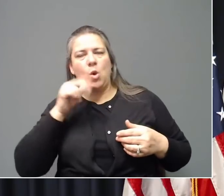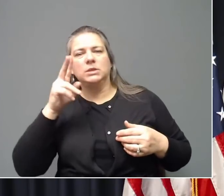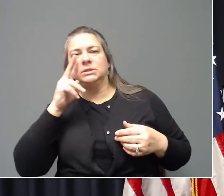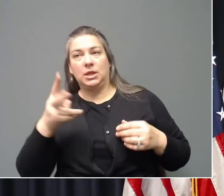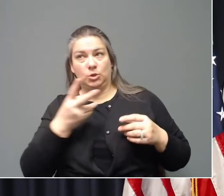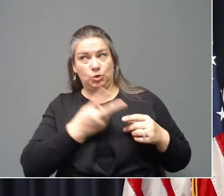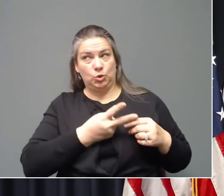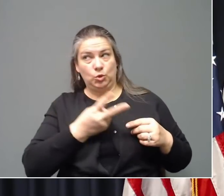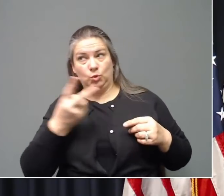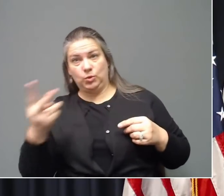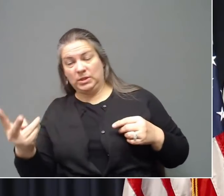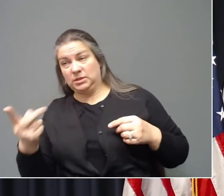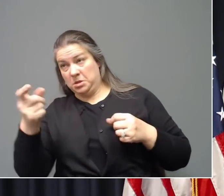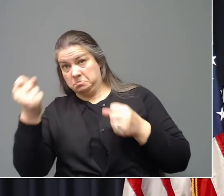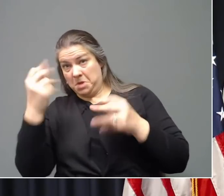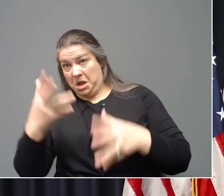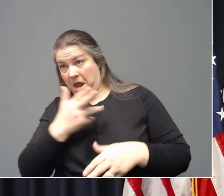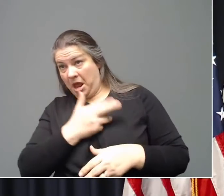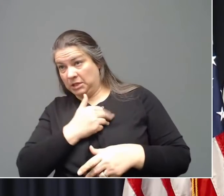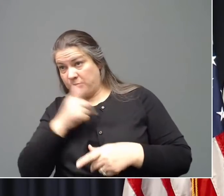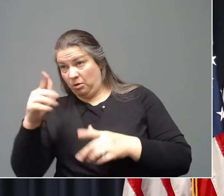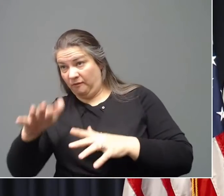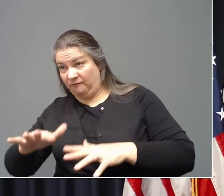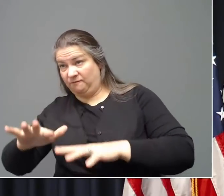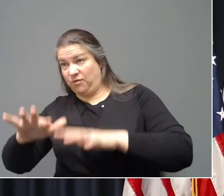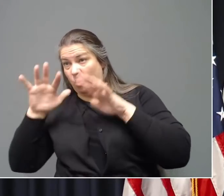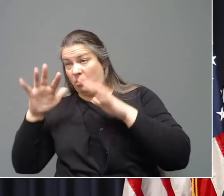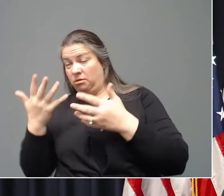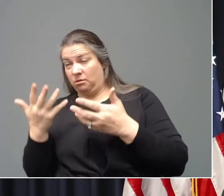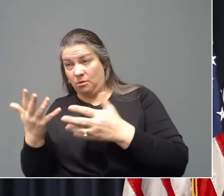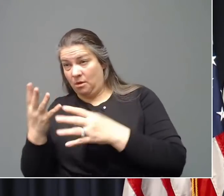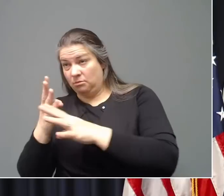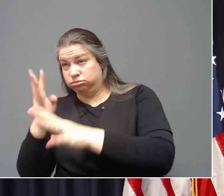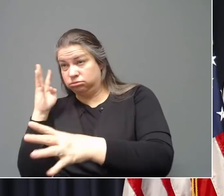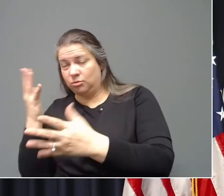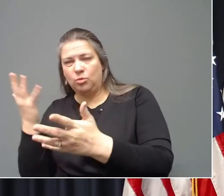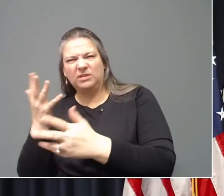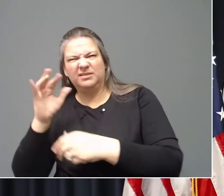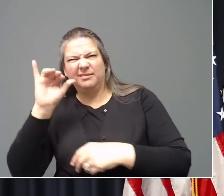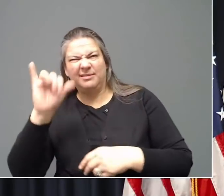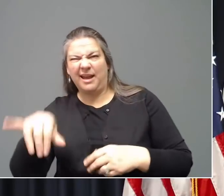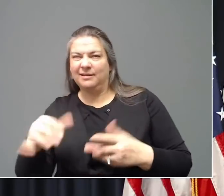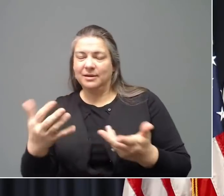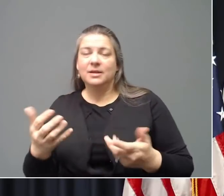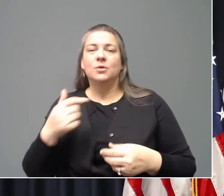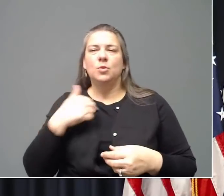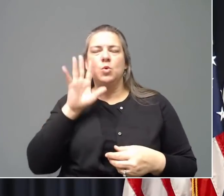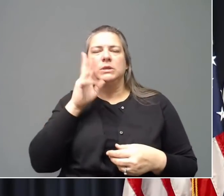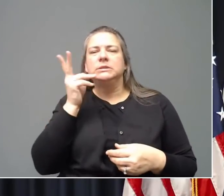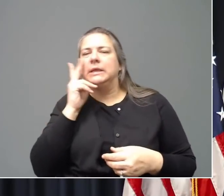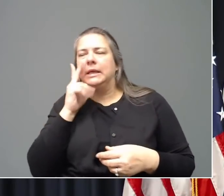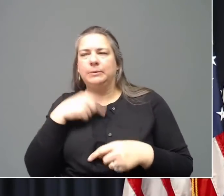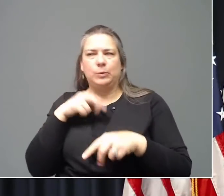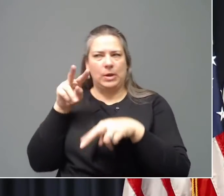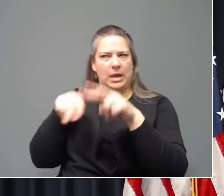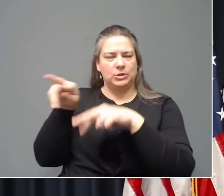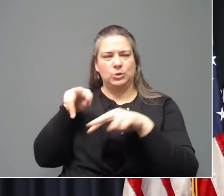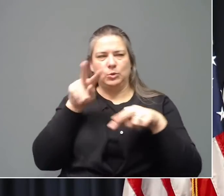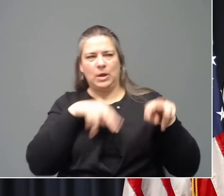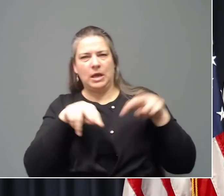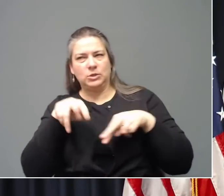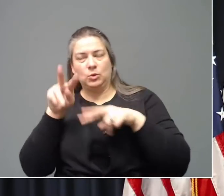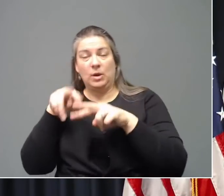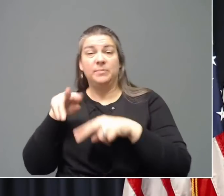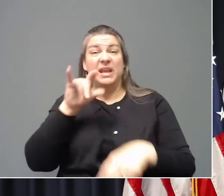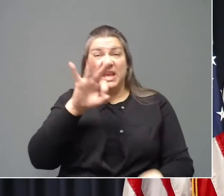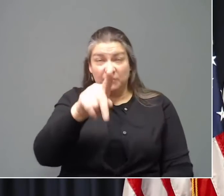wear your mask, wash your hands, keep your 6 foot distance. And please, if you are sick, Stay home. Do not go out until you feel better or